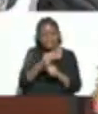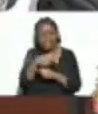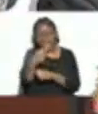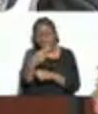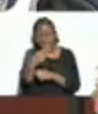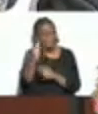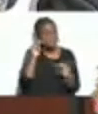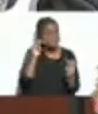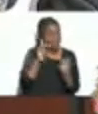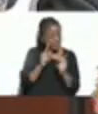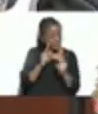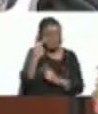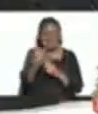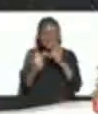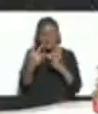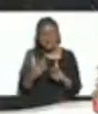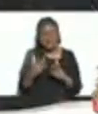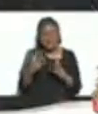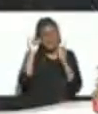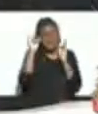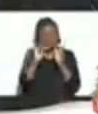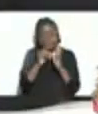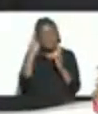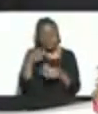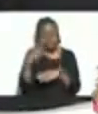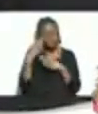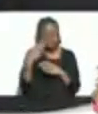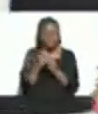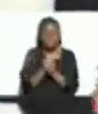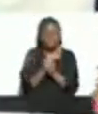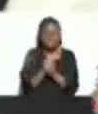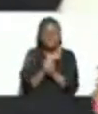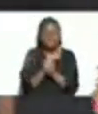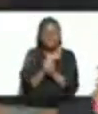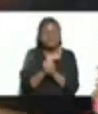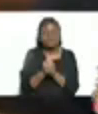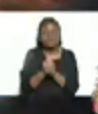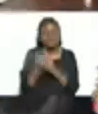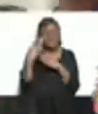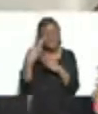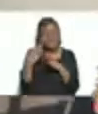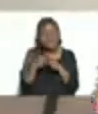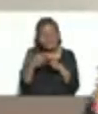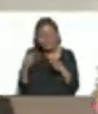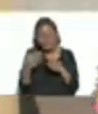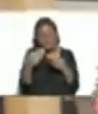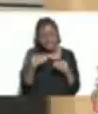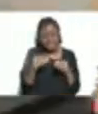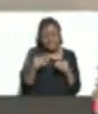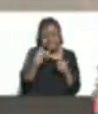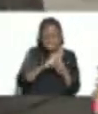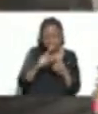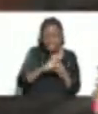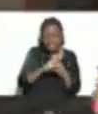visitor profile for the Bahamas. An important barometer on the Bahamas' expanding market preference has been monthly stats,